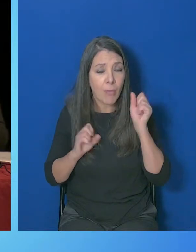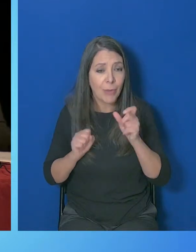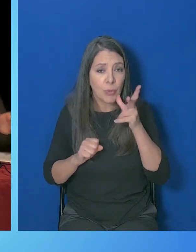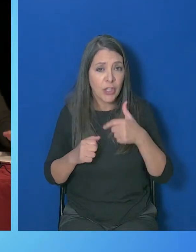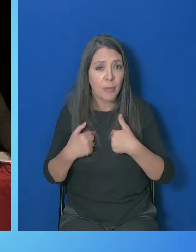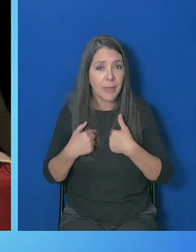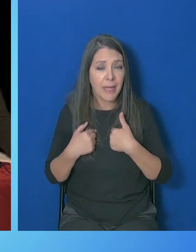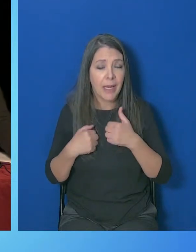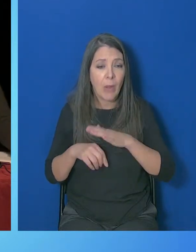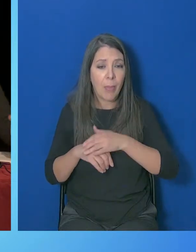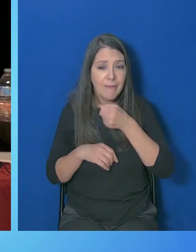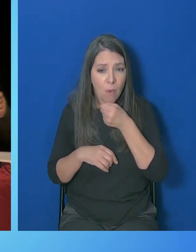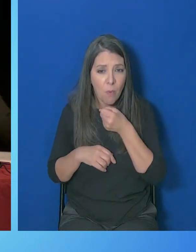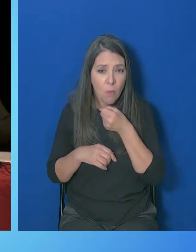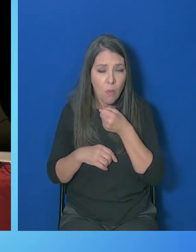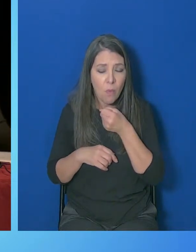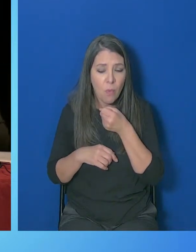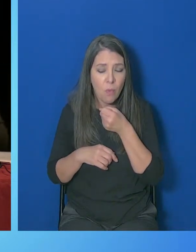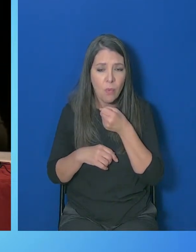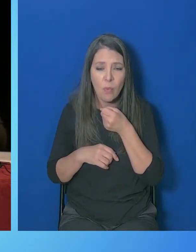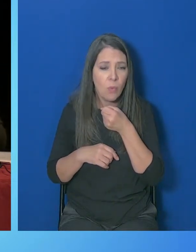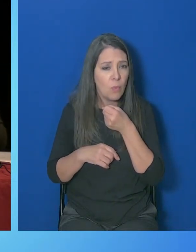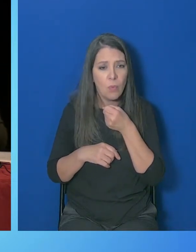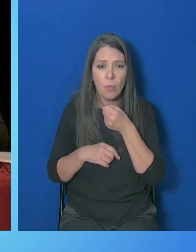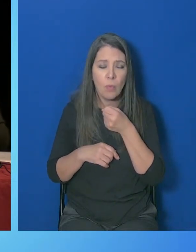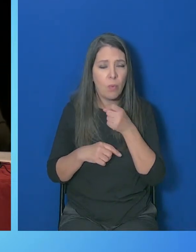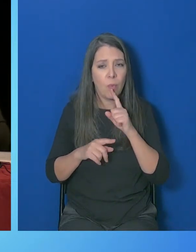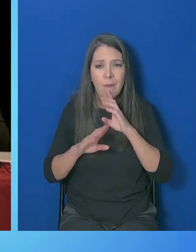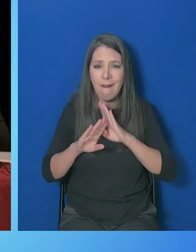Okay. Can you bring up the